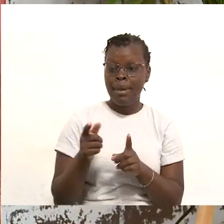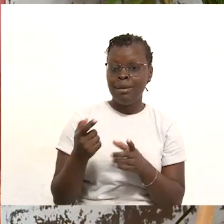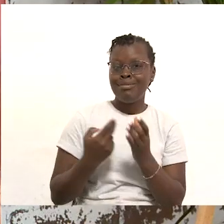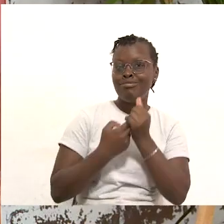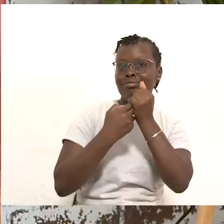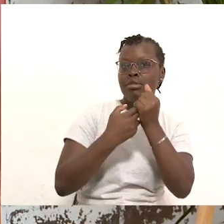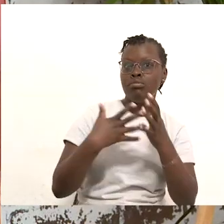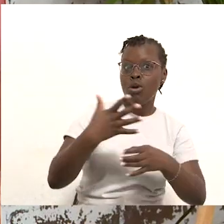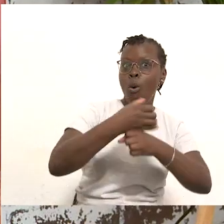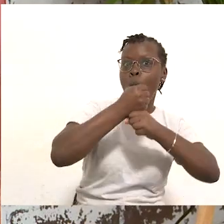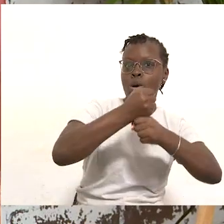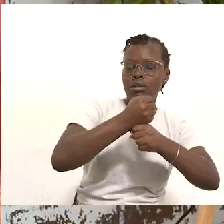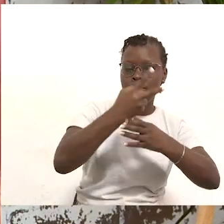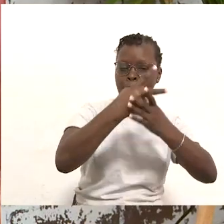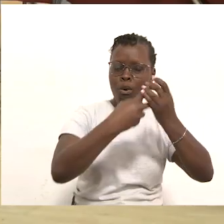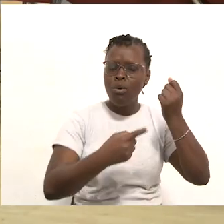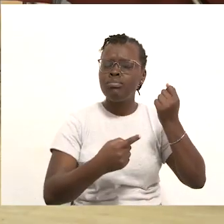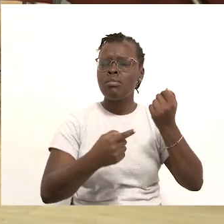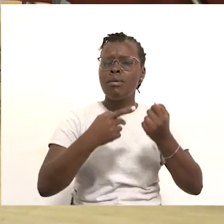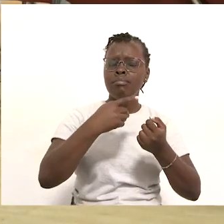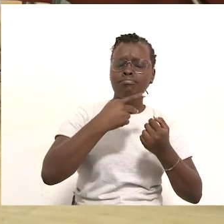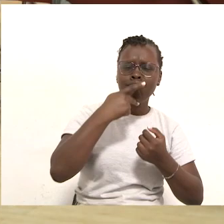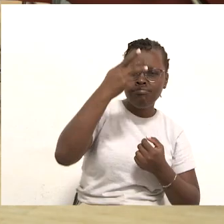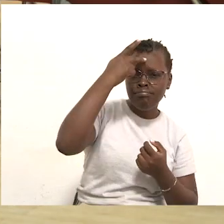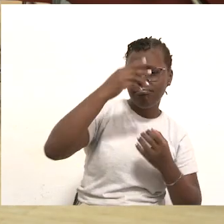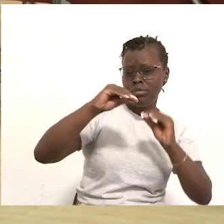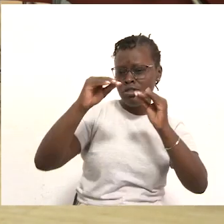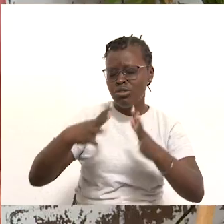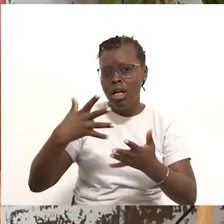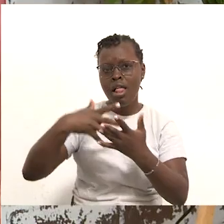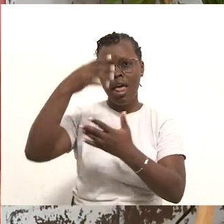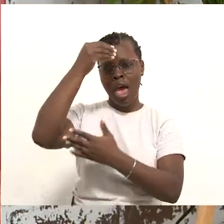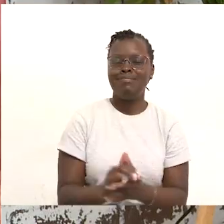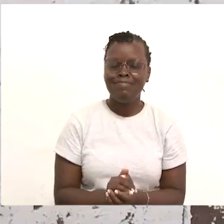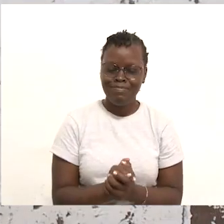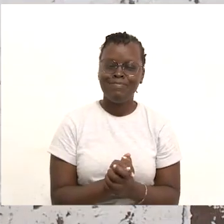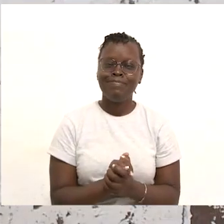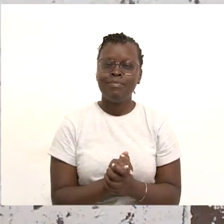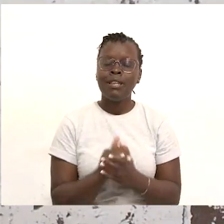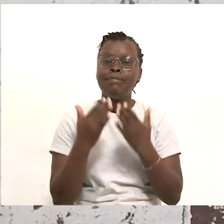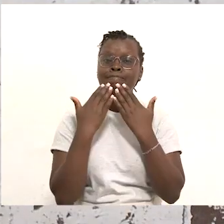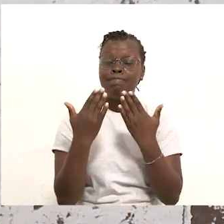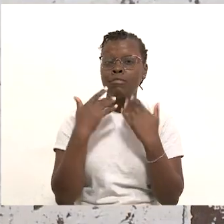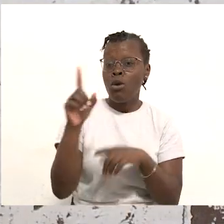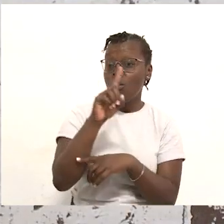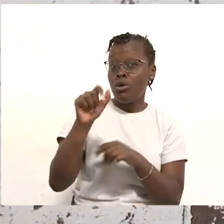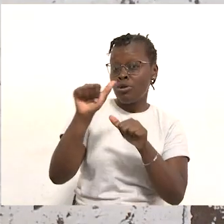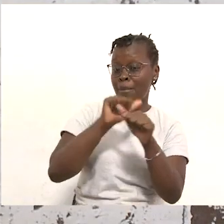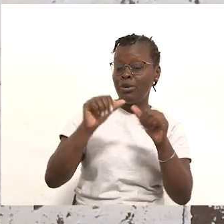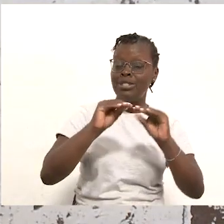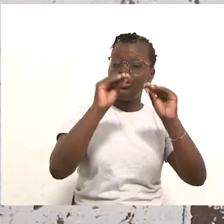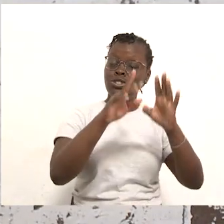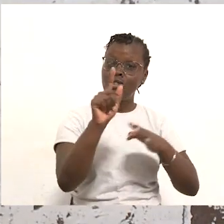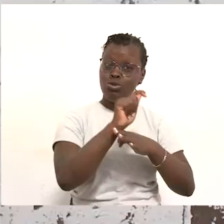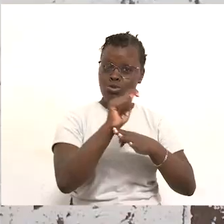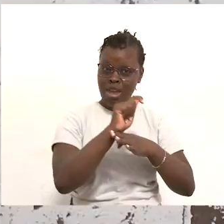stakeholders are happy. The stakeholders, parents, teachers, and the learners are feeling okay. The question of teacher training is a part of